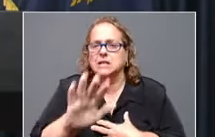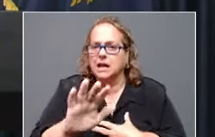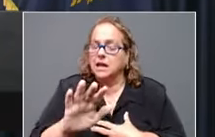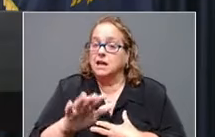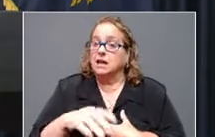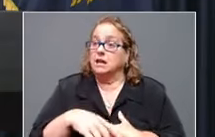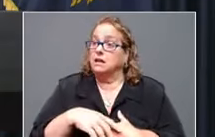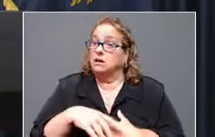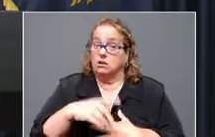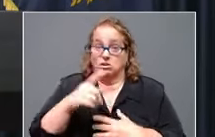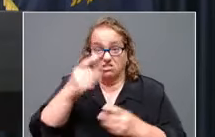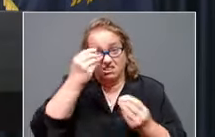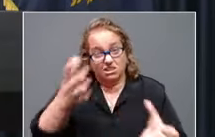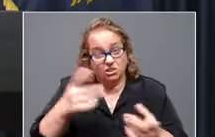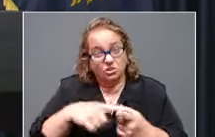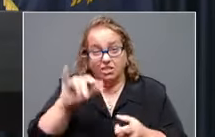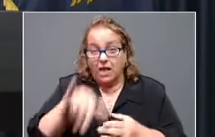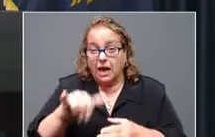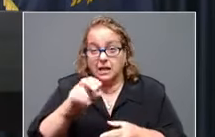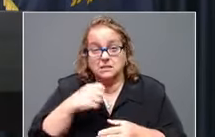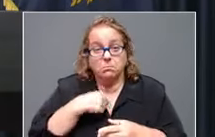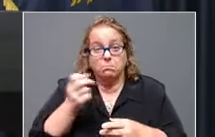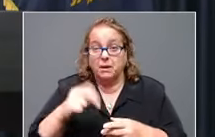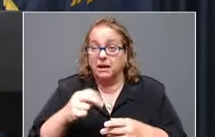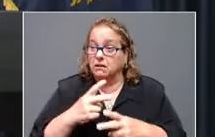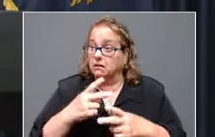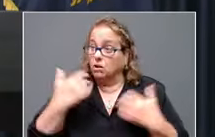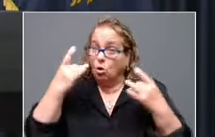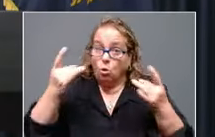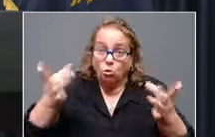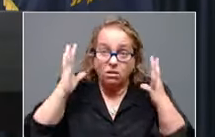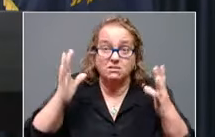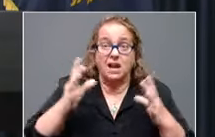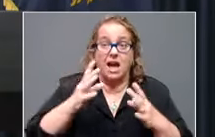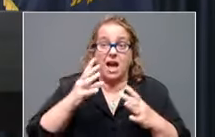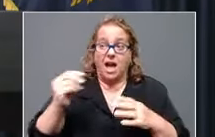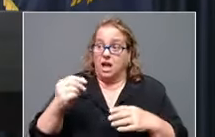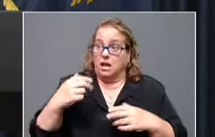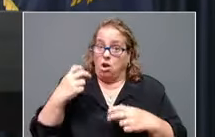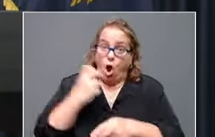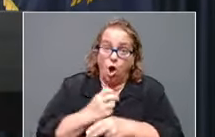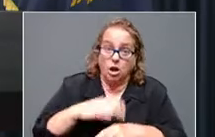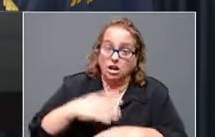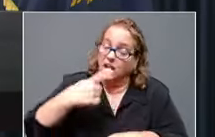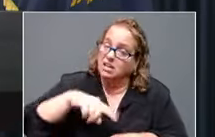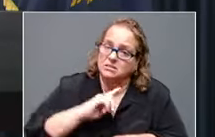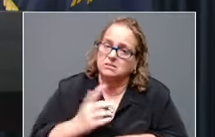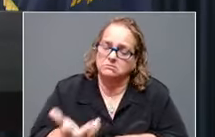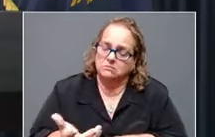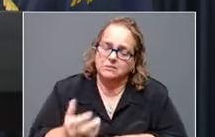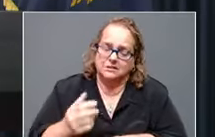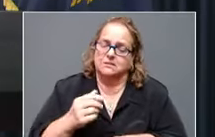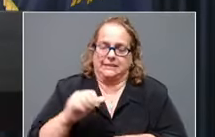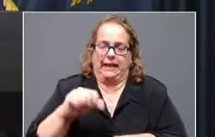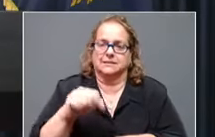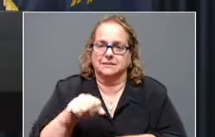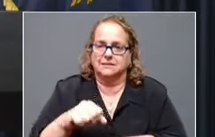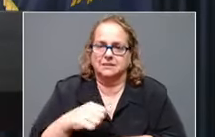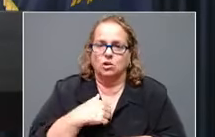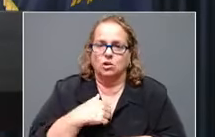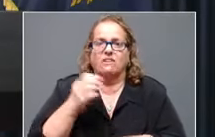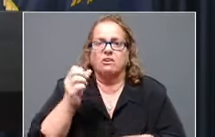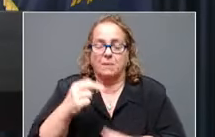is exhausted and feeling burnt out, with many leaving the bedside altogether, which is adding a new challenge to